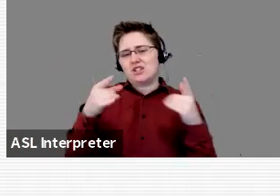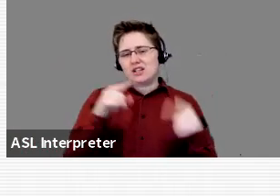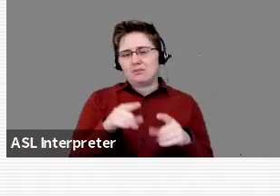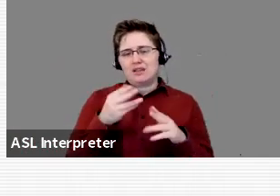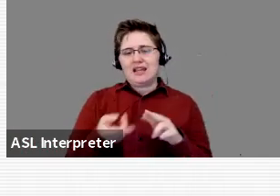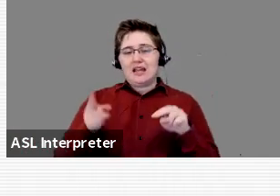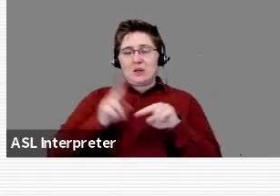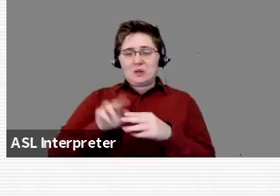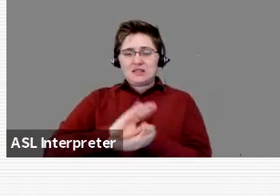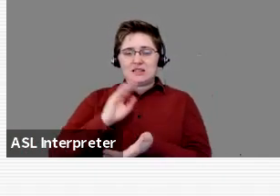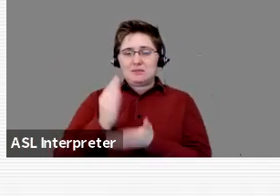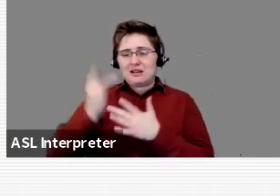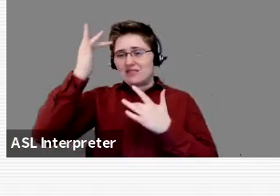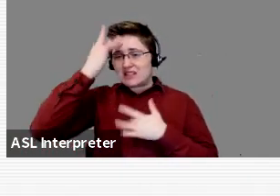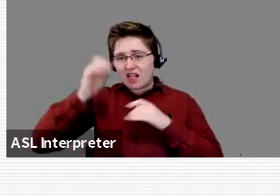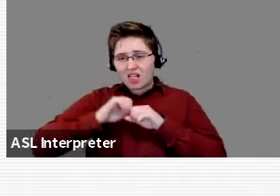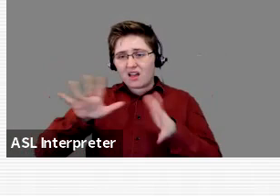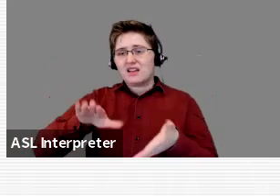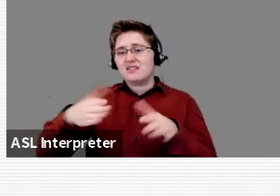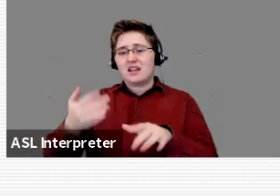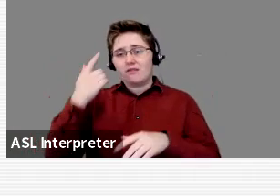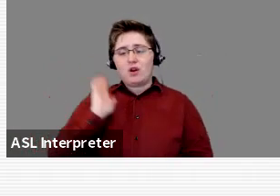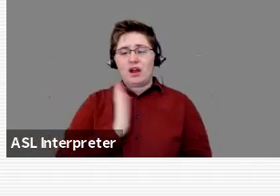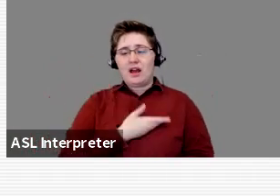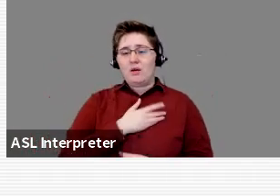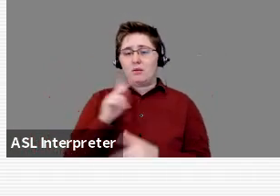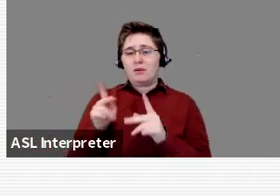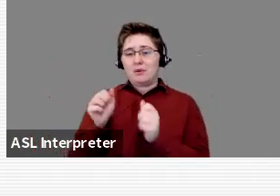increased amount of illness and death for our unsheltered